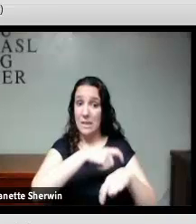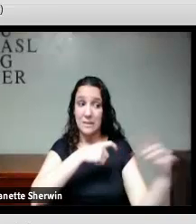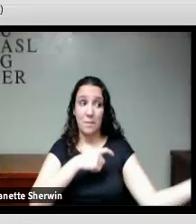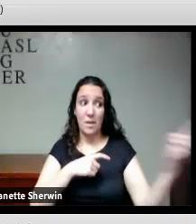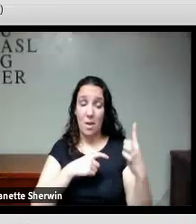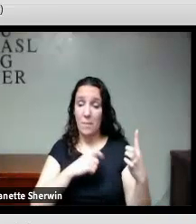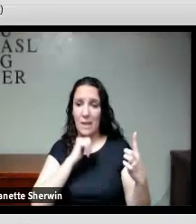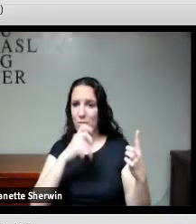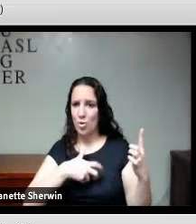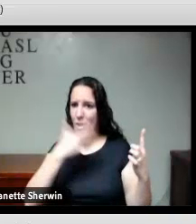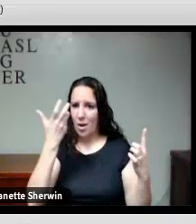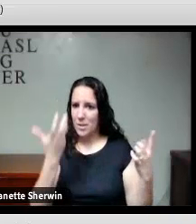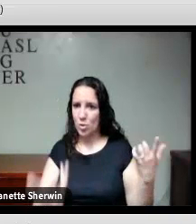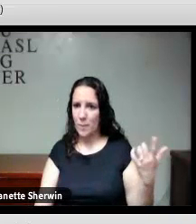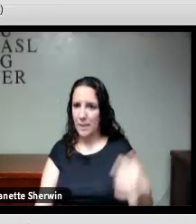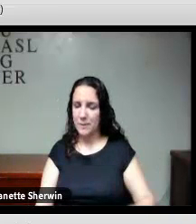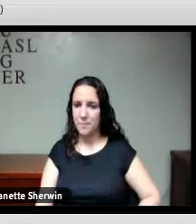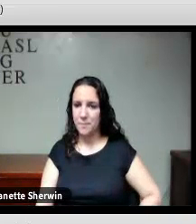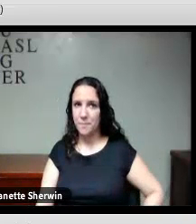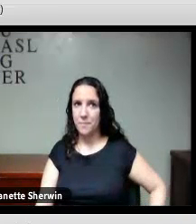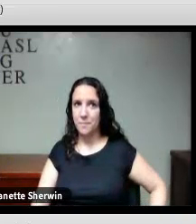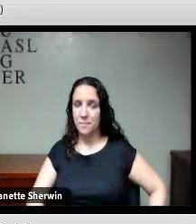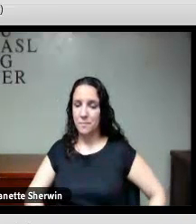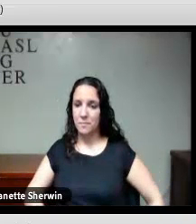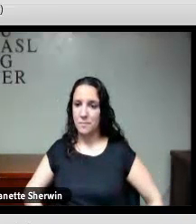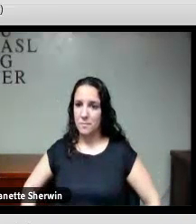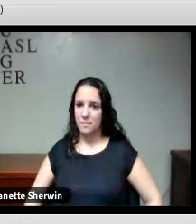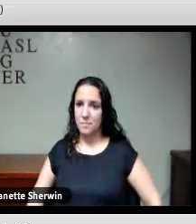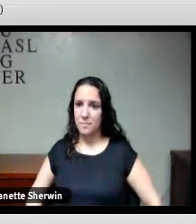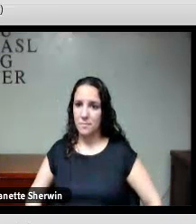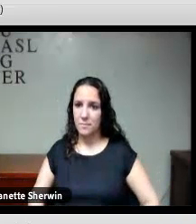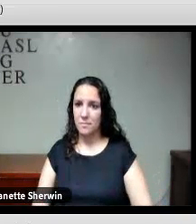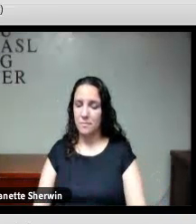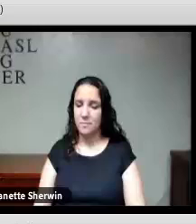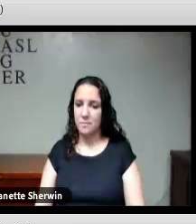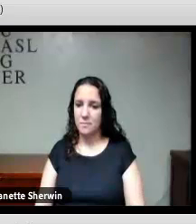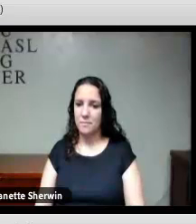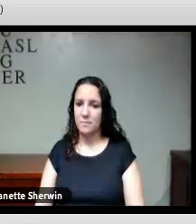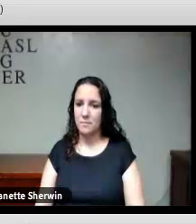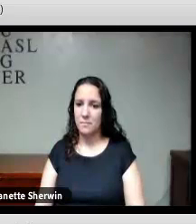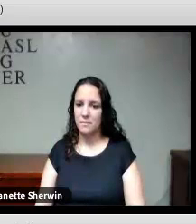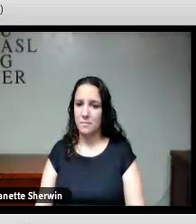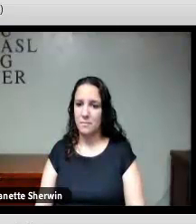are some of the results of a sincere thank you. More loyalty. That's huge.